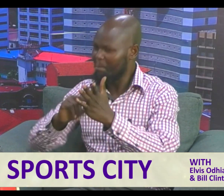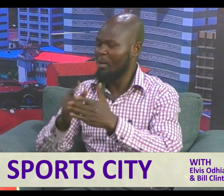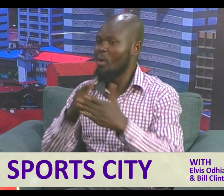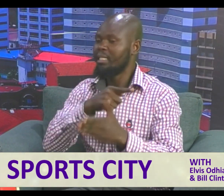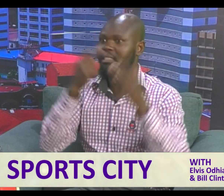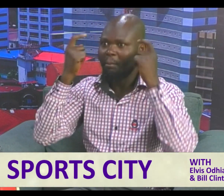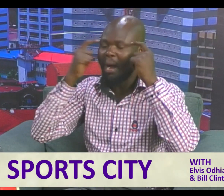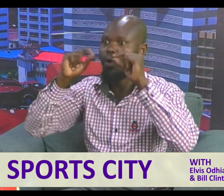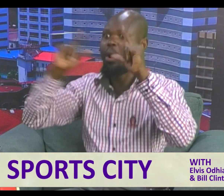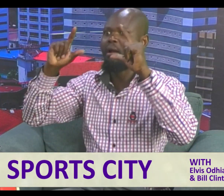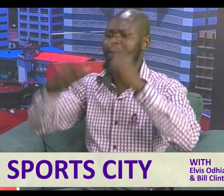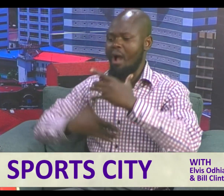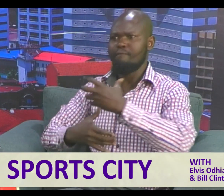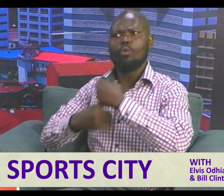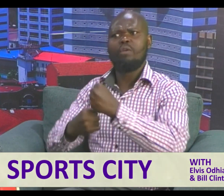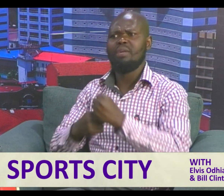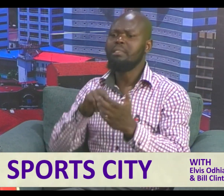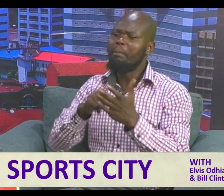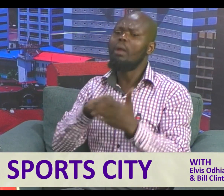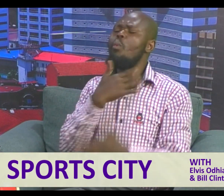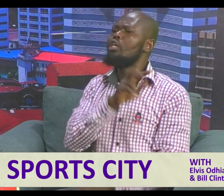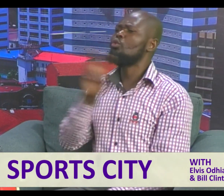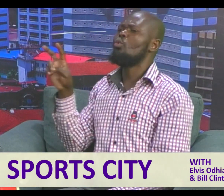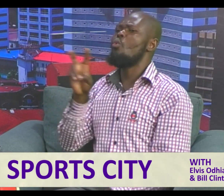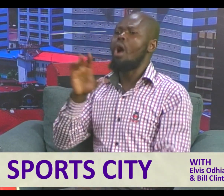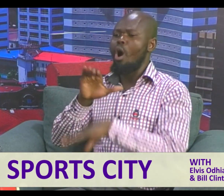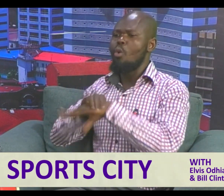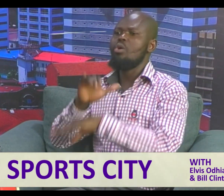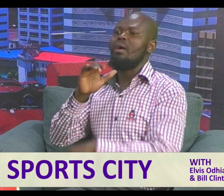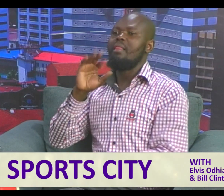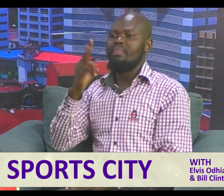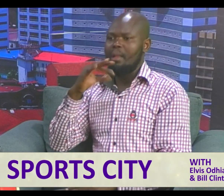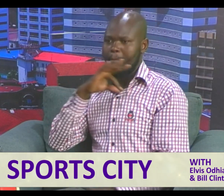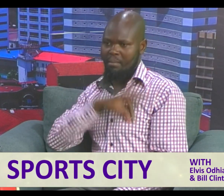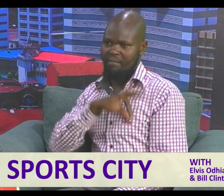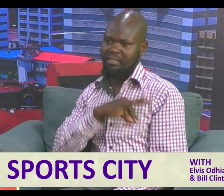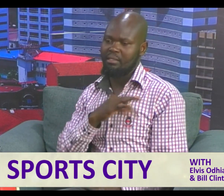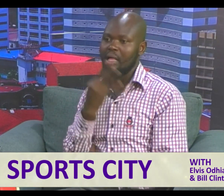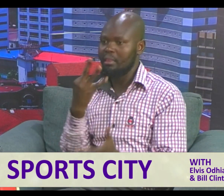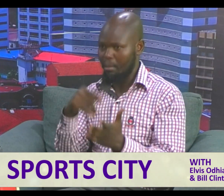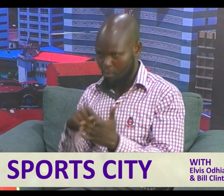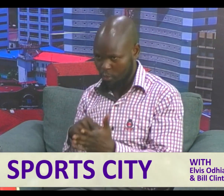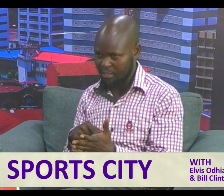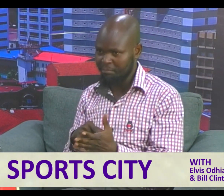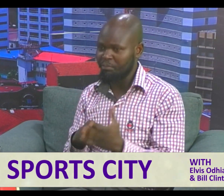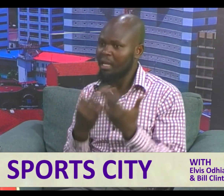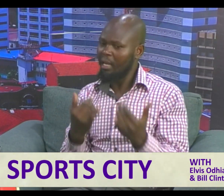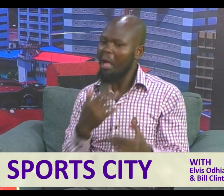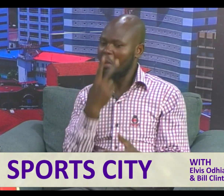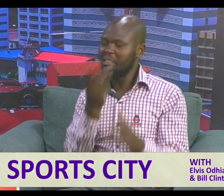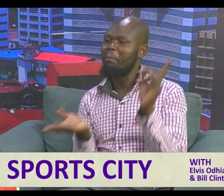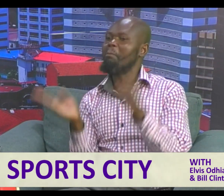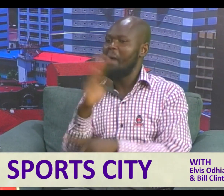have patience, but for Nzoia Sugar, they are good, and they also have their